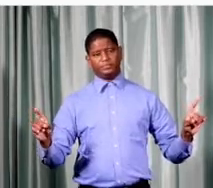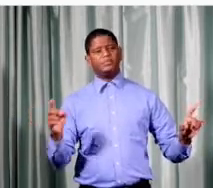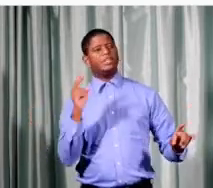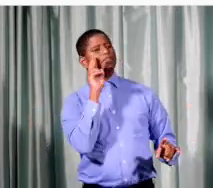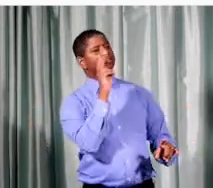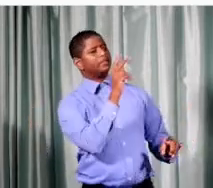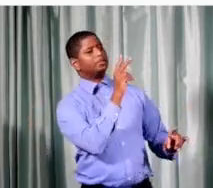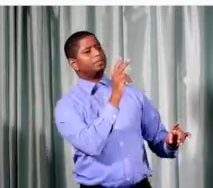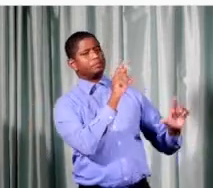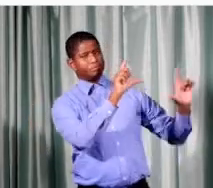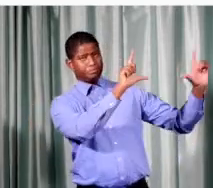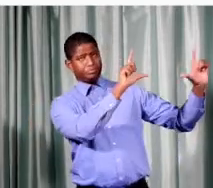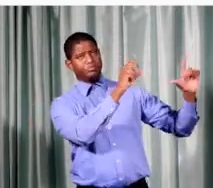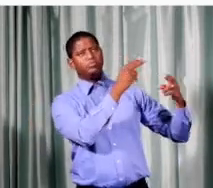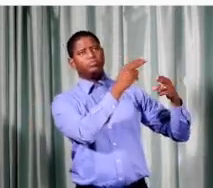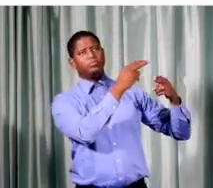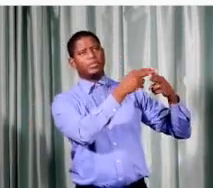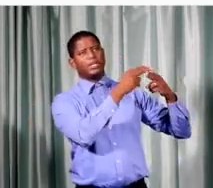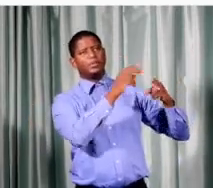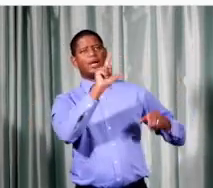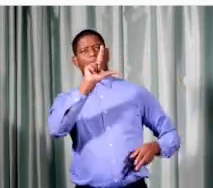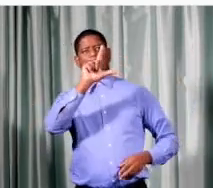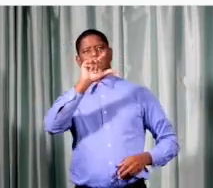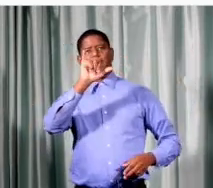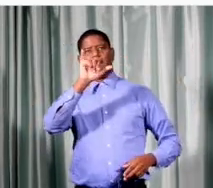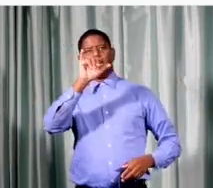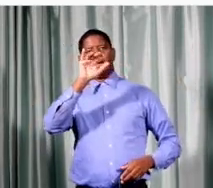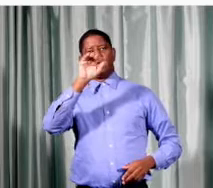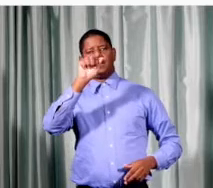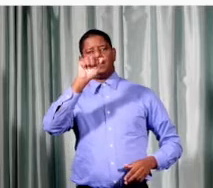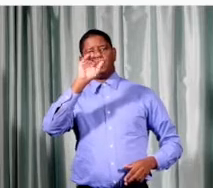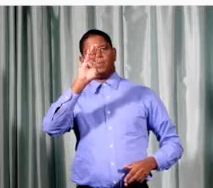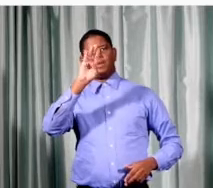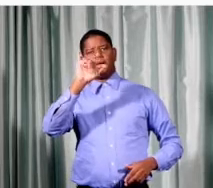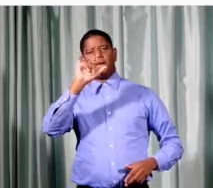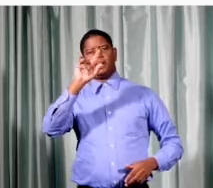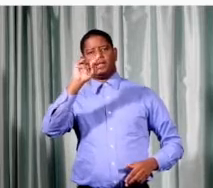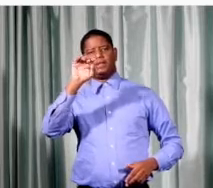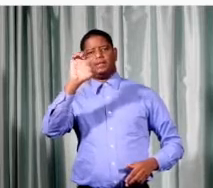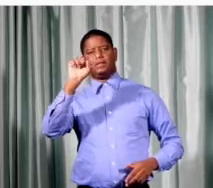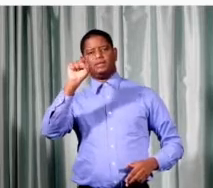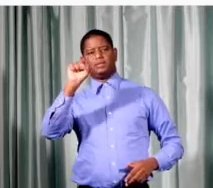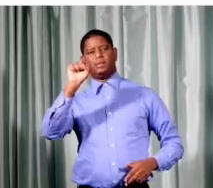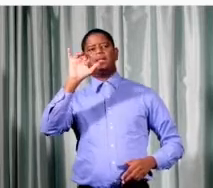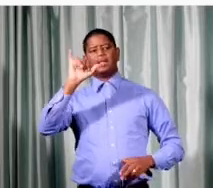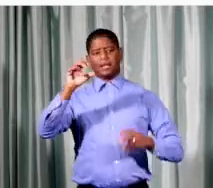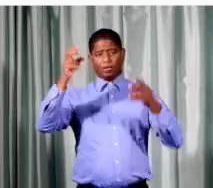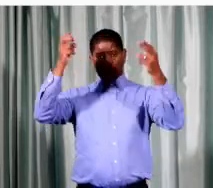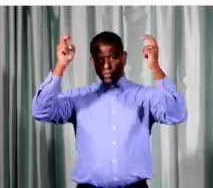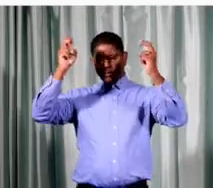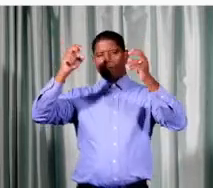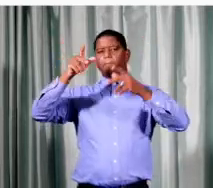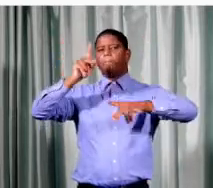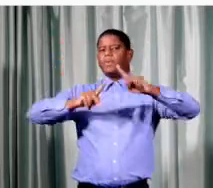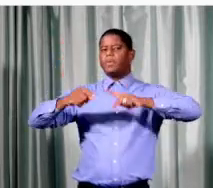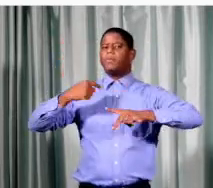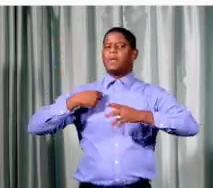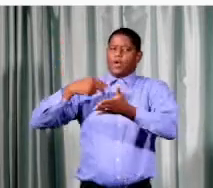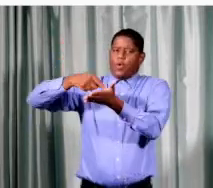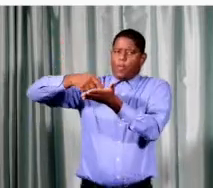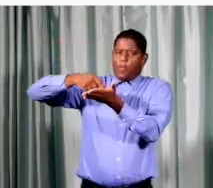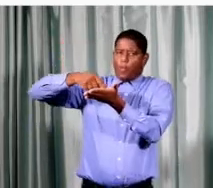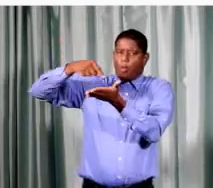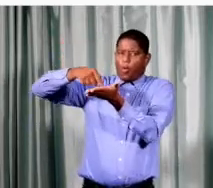your suppliers, etc., inland revenue, etc. And equity is